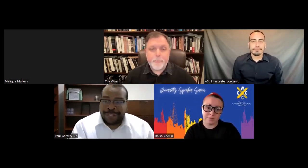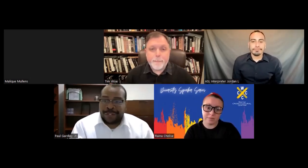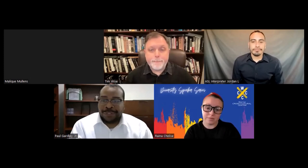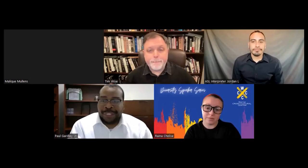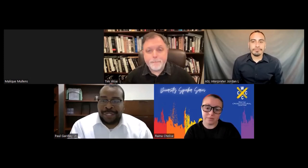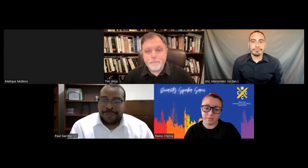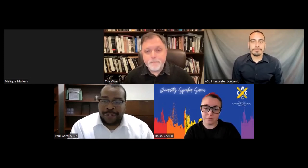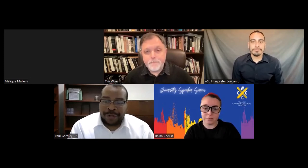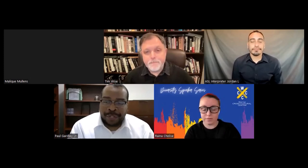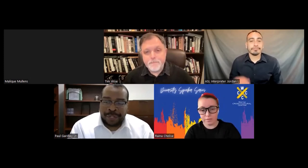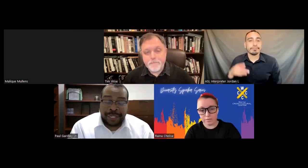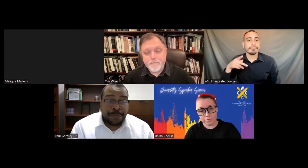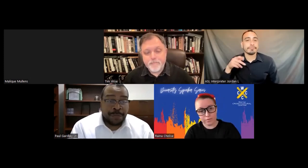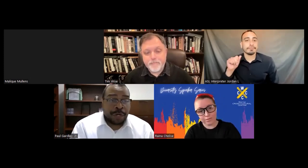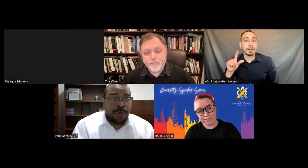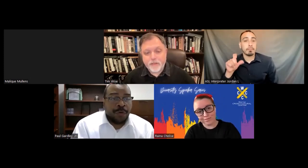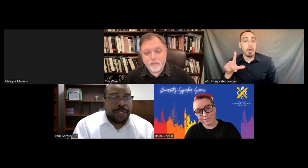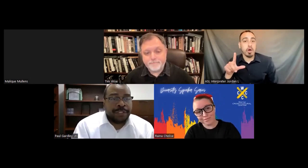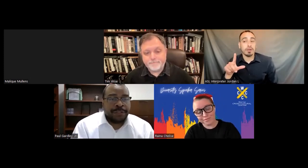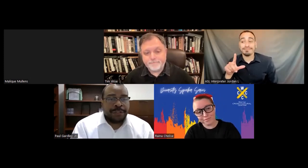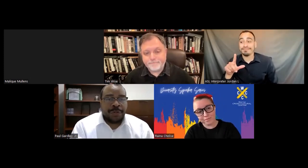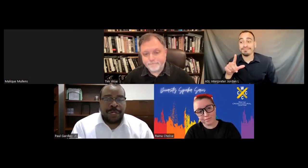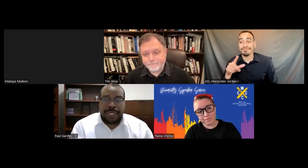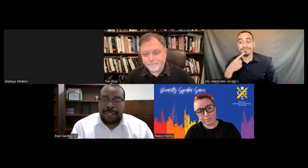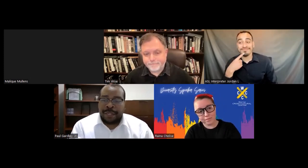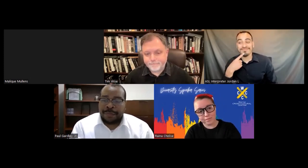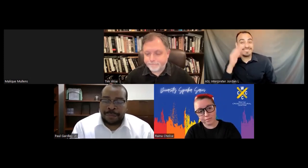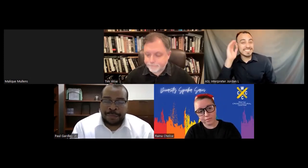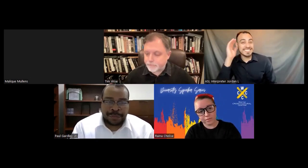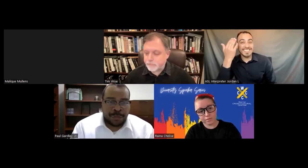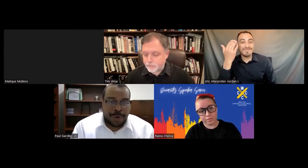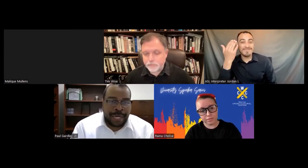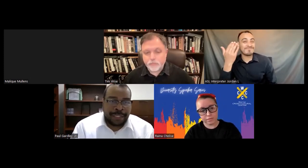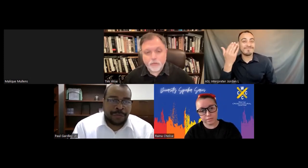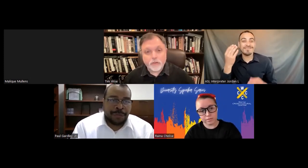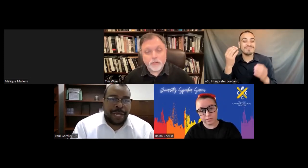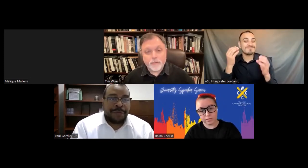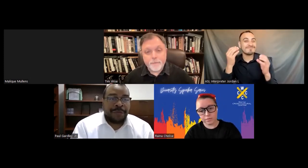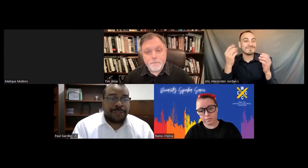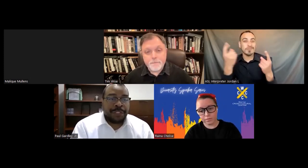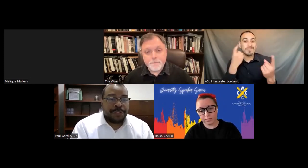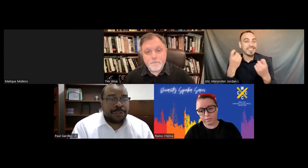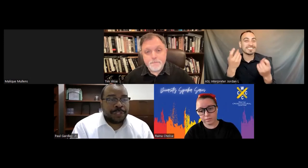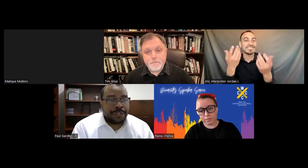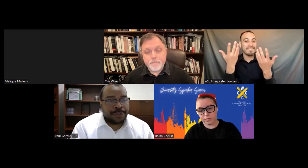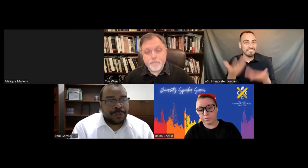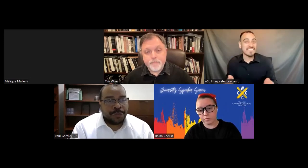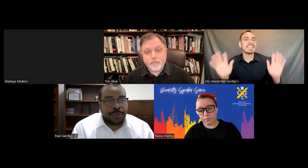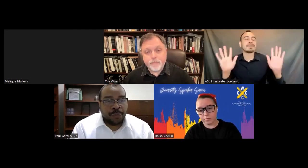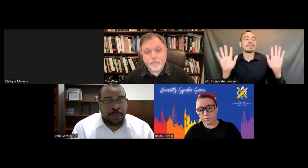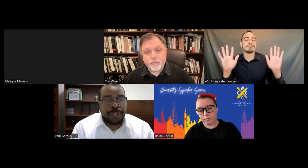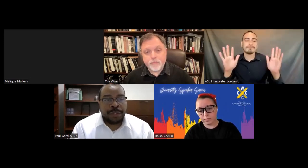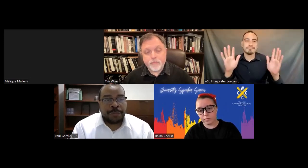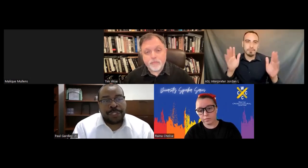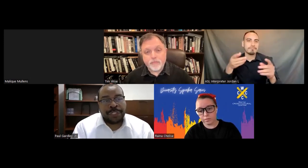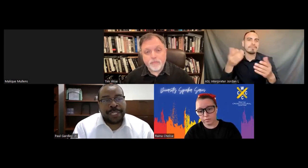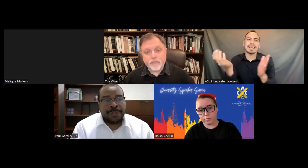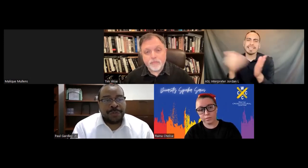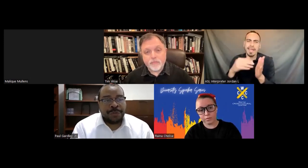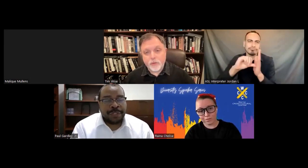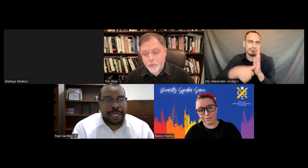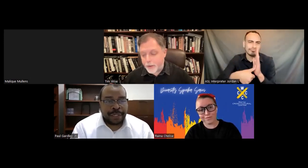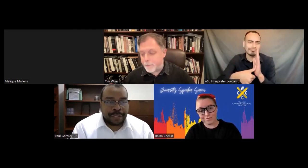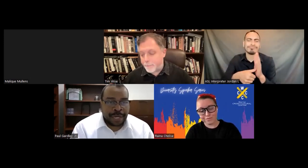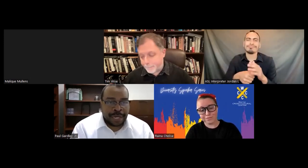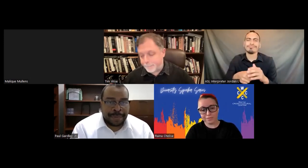Well, I don't see that there are any more questions. So again, Mr. Wise, on behalf of CSU Stanislaus, we really appreciate